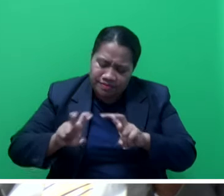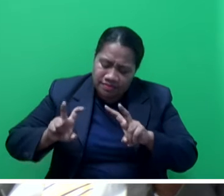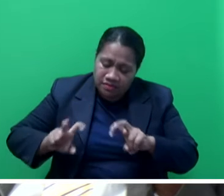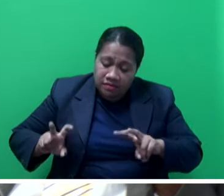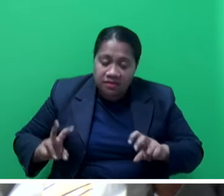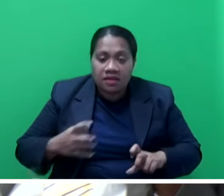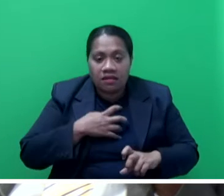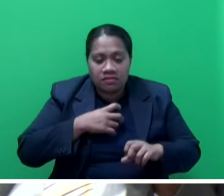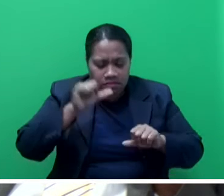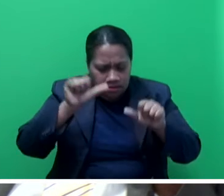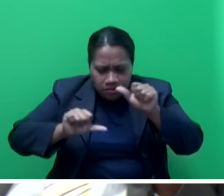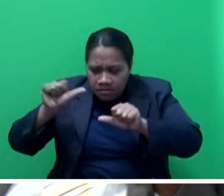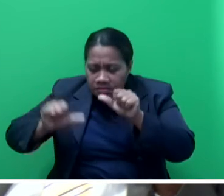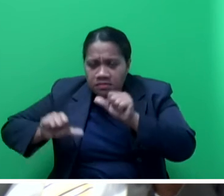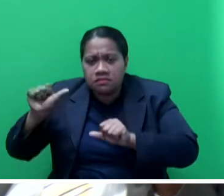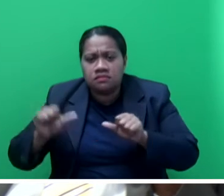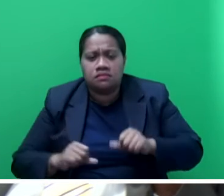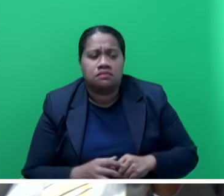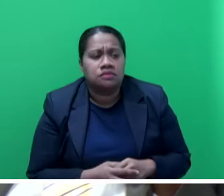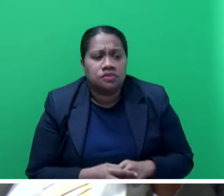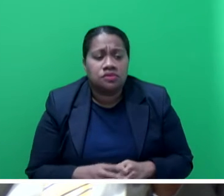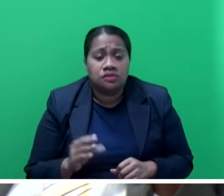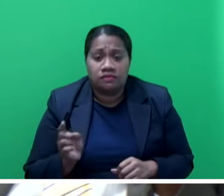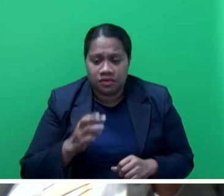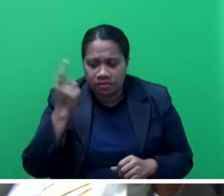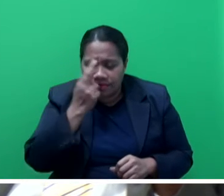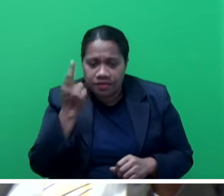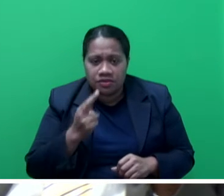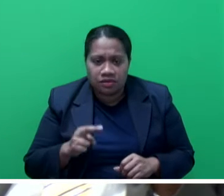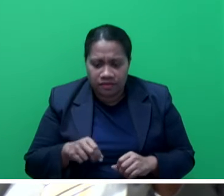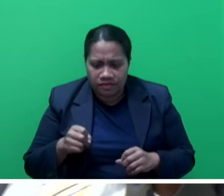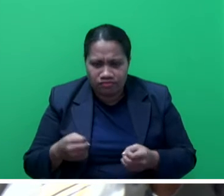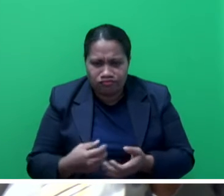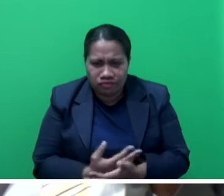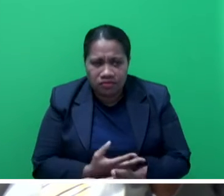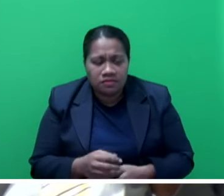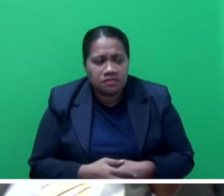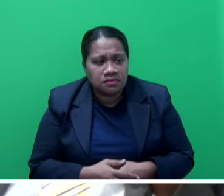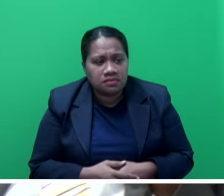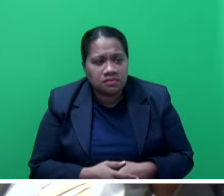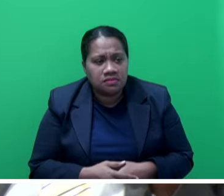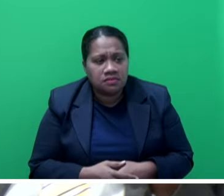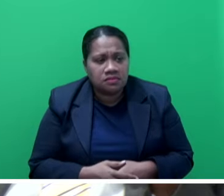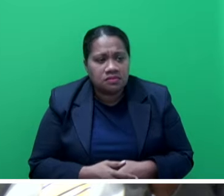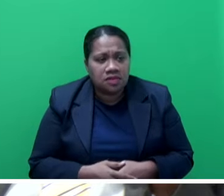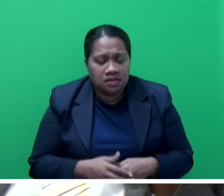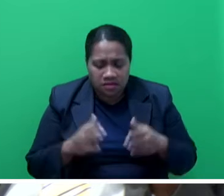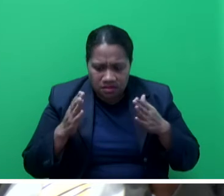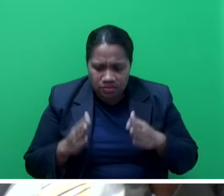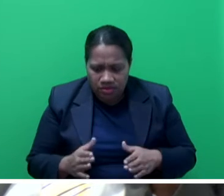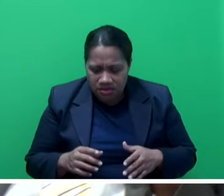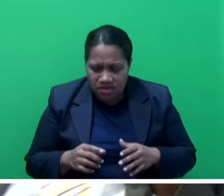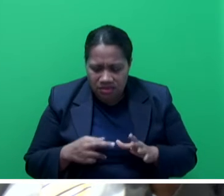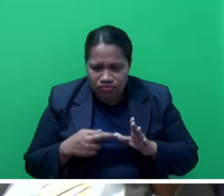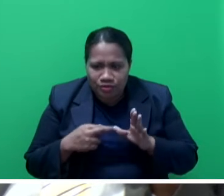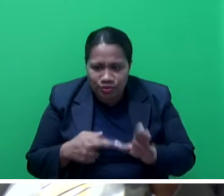further assess the transmissibility, severity, risk of reinfection, and antibody response to new variants. While science